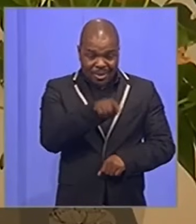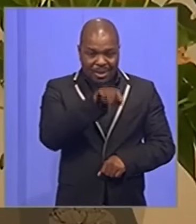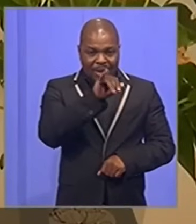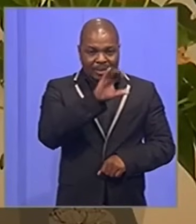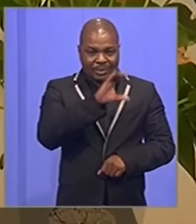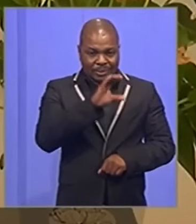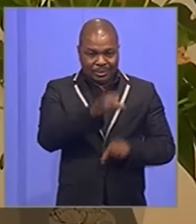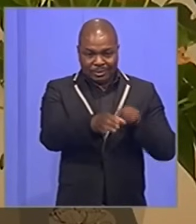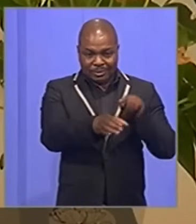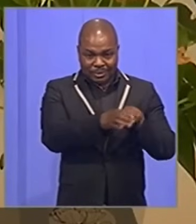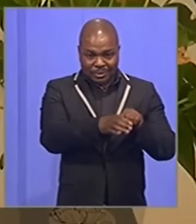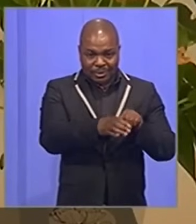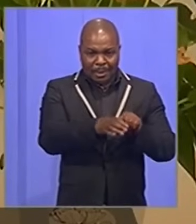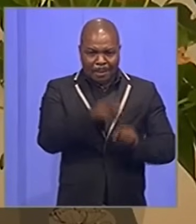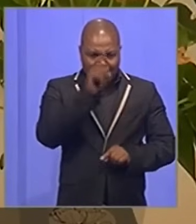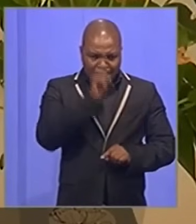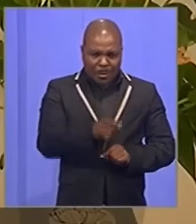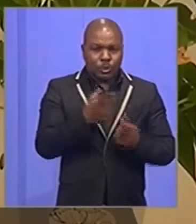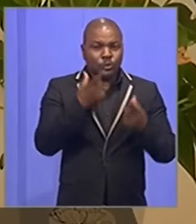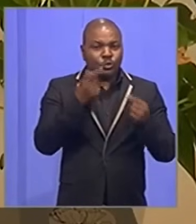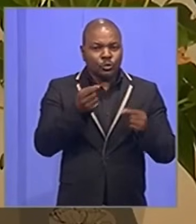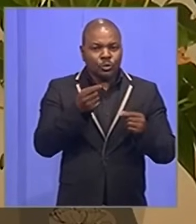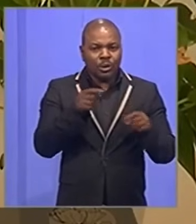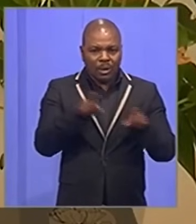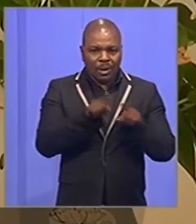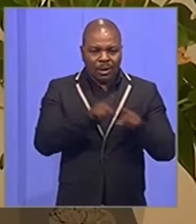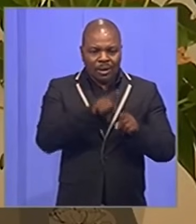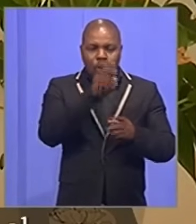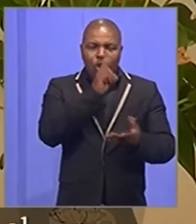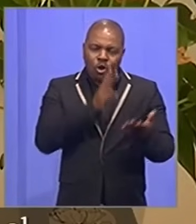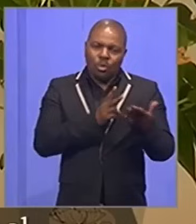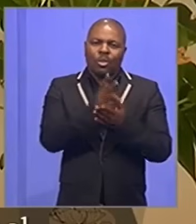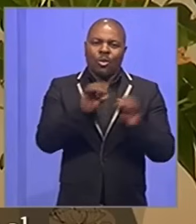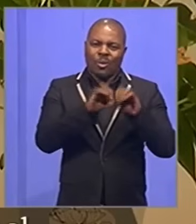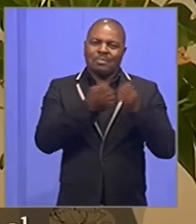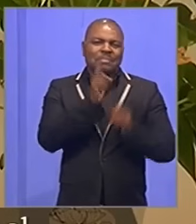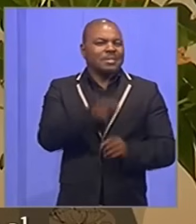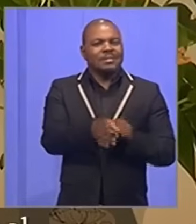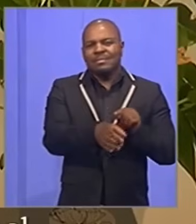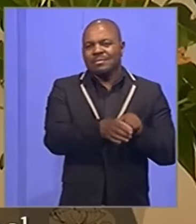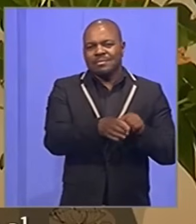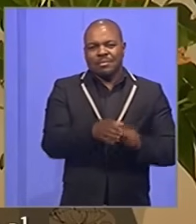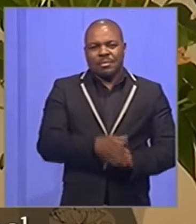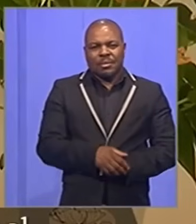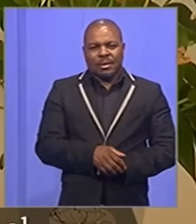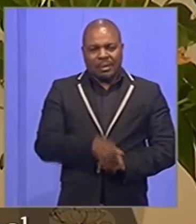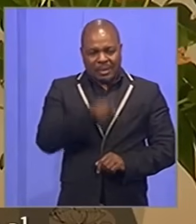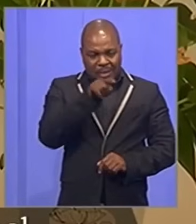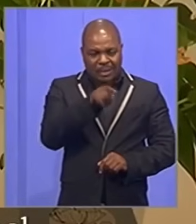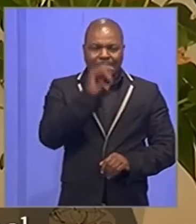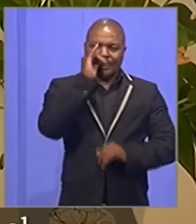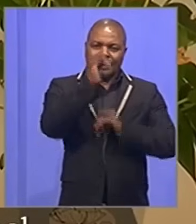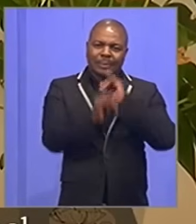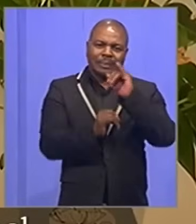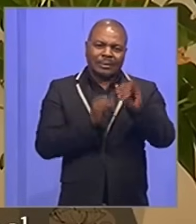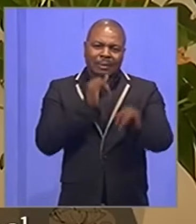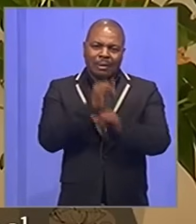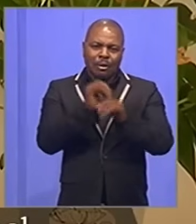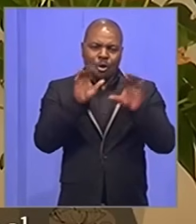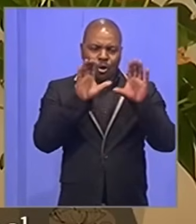to seek to be a truthful institution. is an international institution